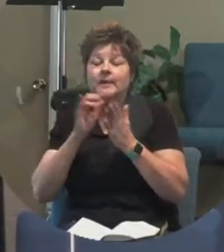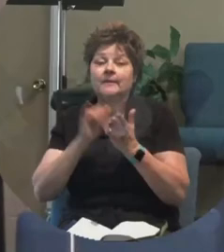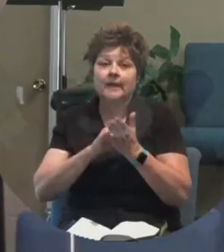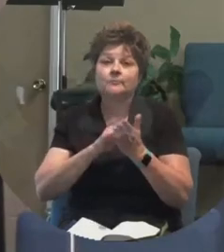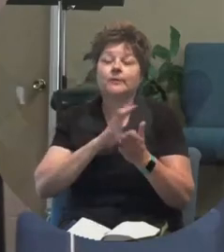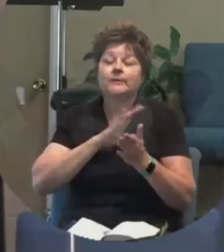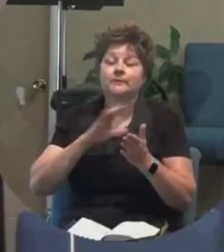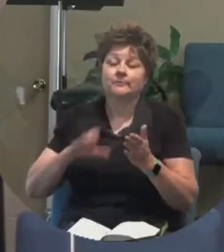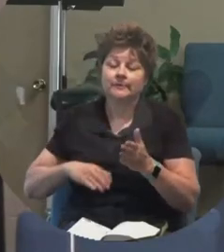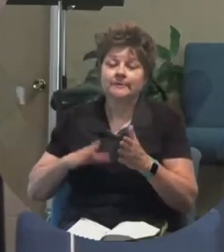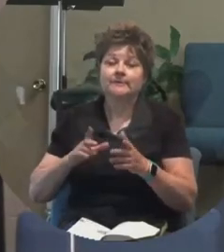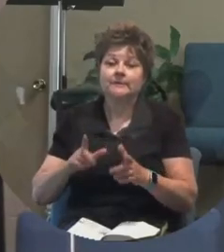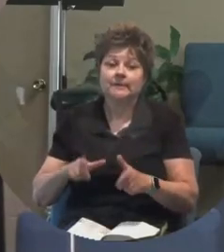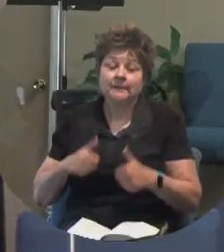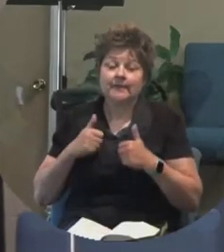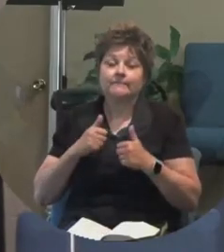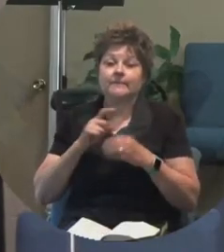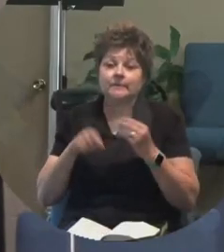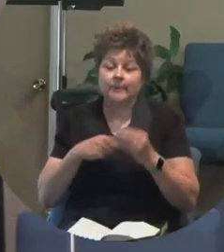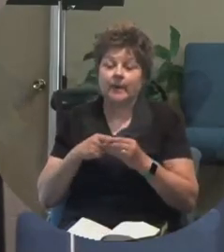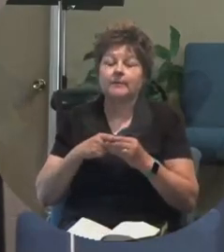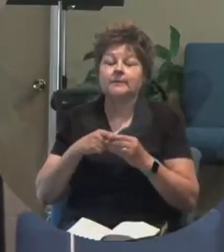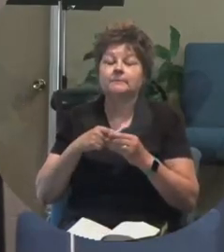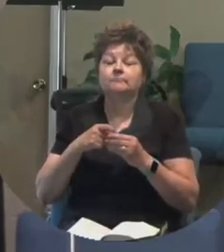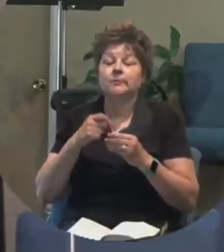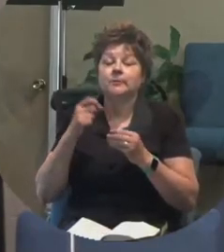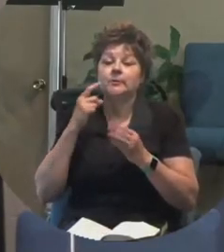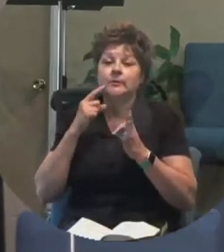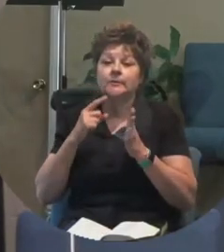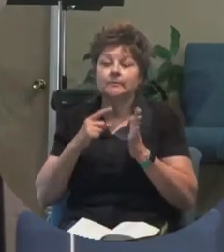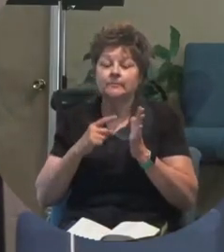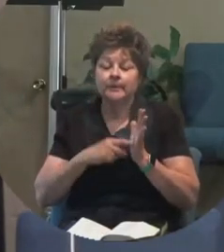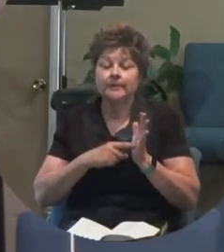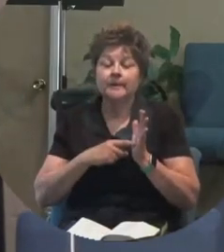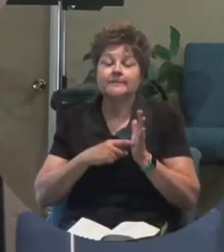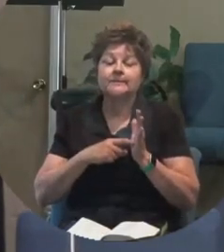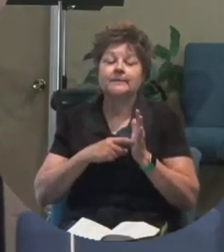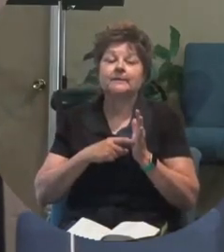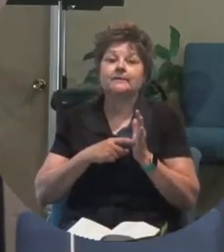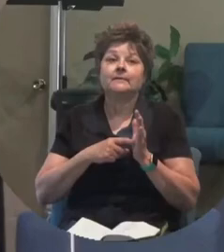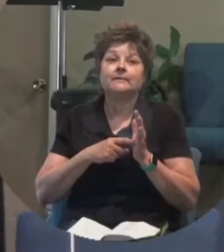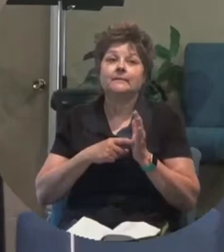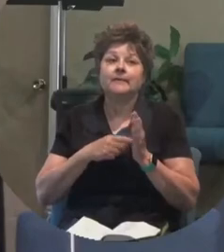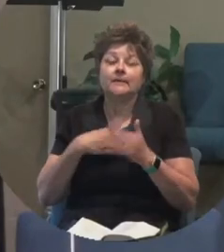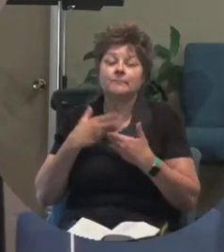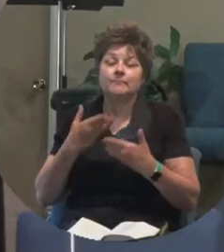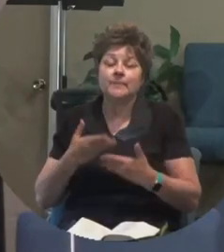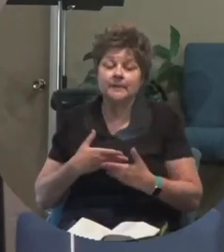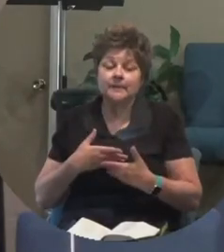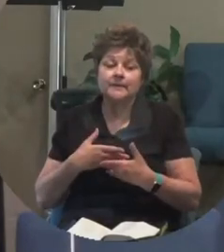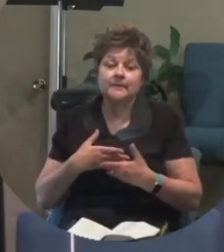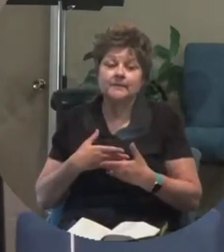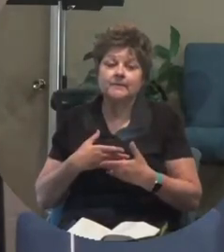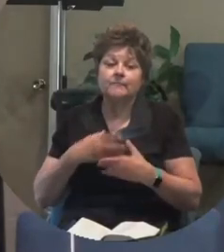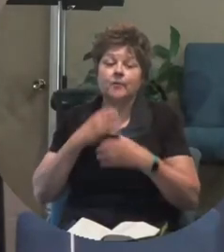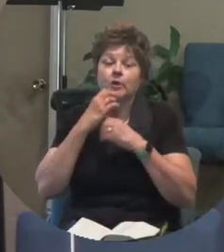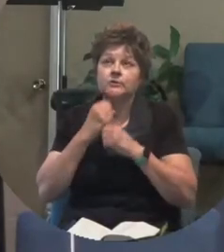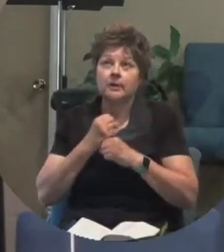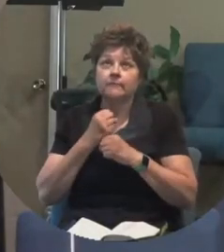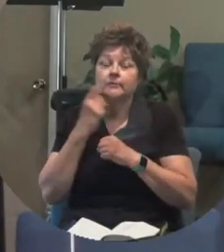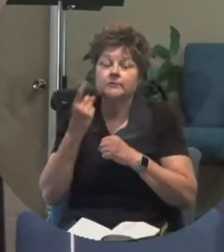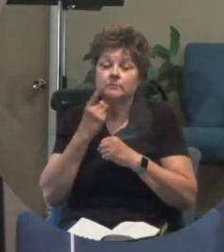is about, is recognizing and admitting our need for sovereign someone,